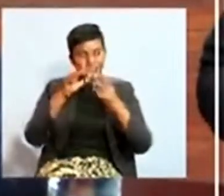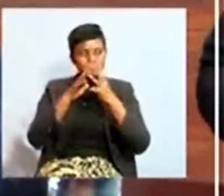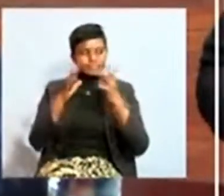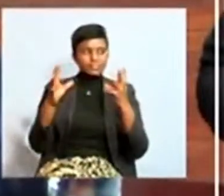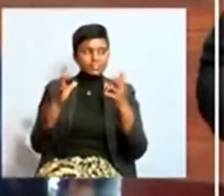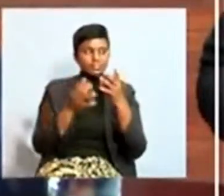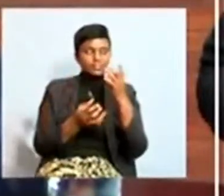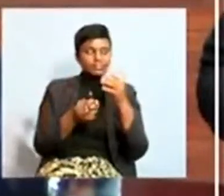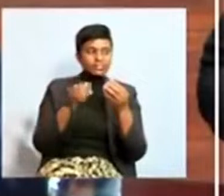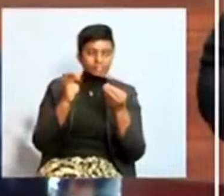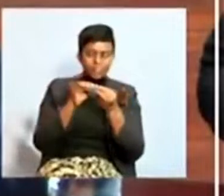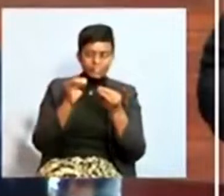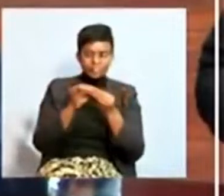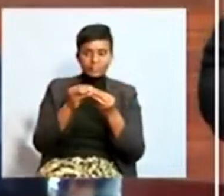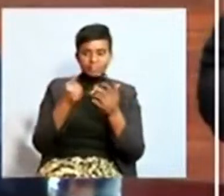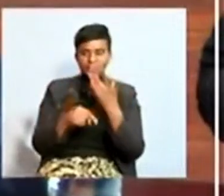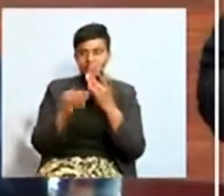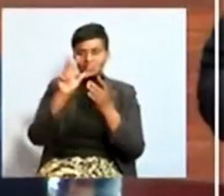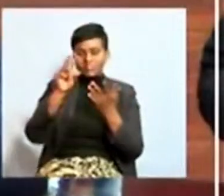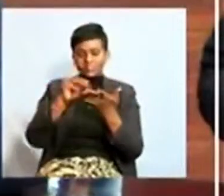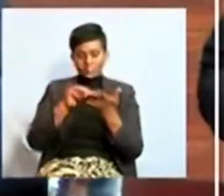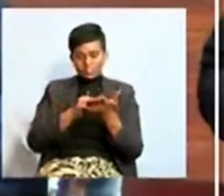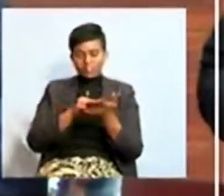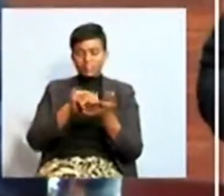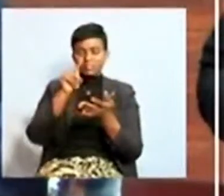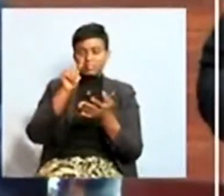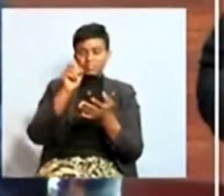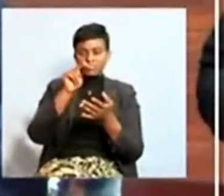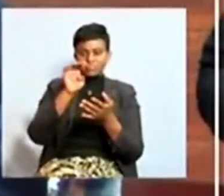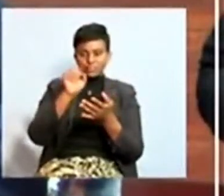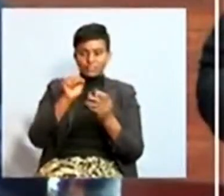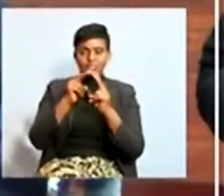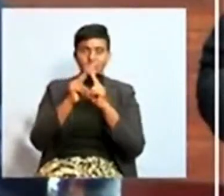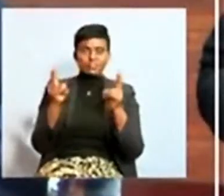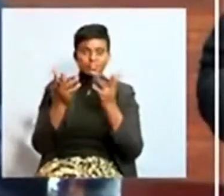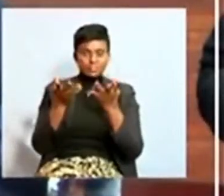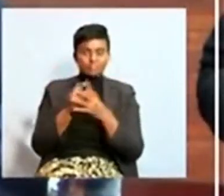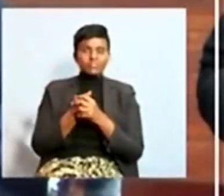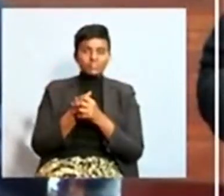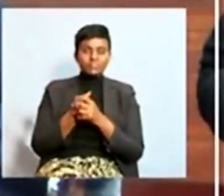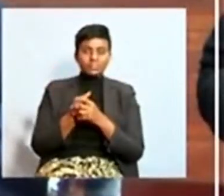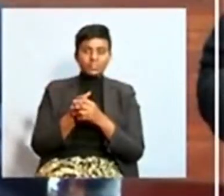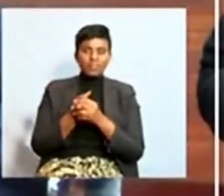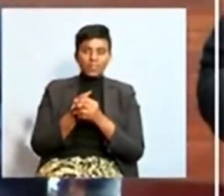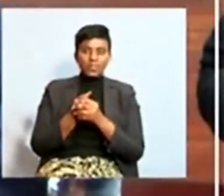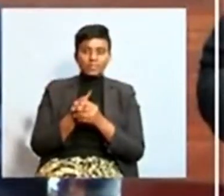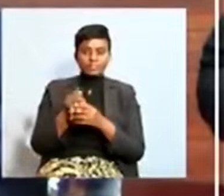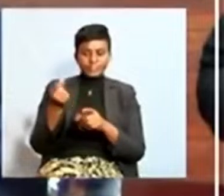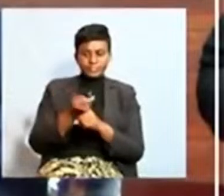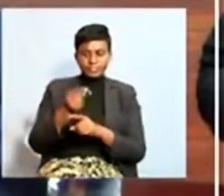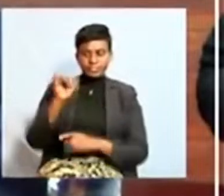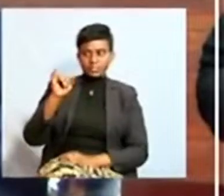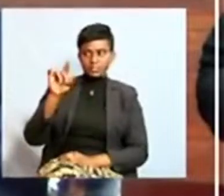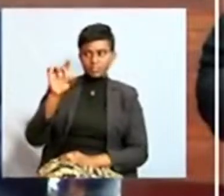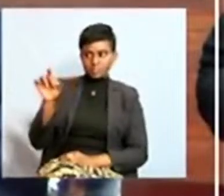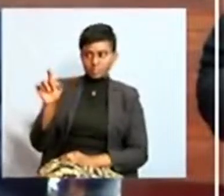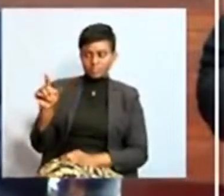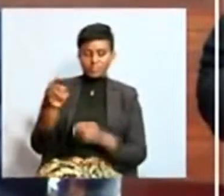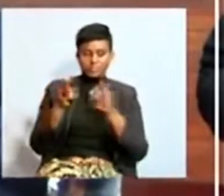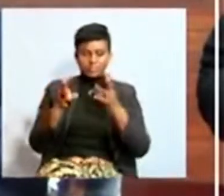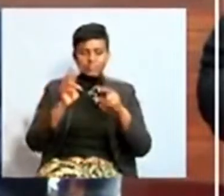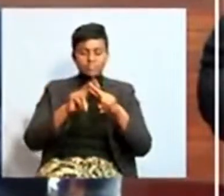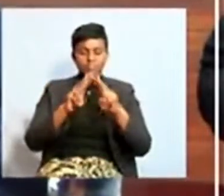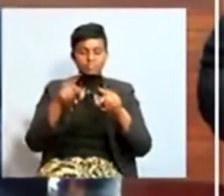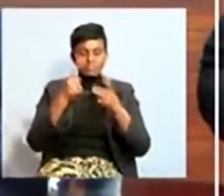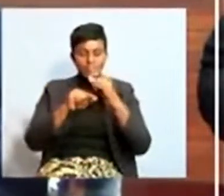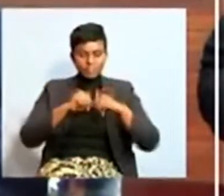production to 3 million metric tons. So, from an IDC perspective, Chair, essentially